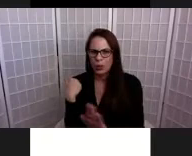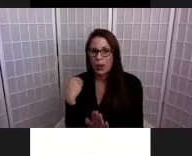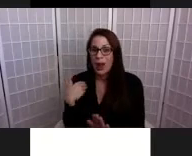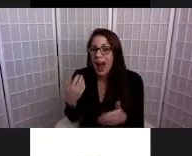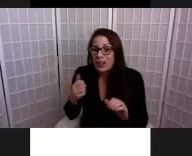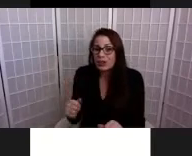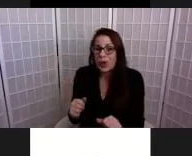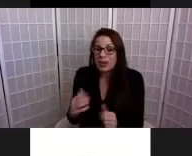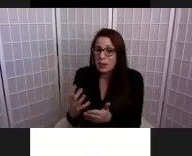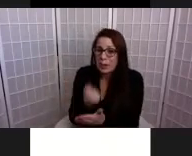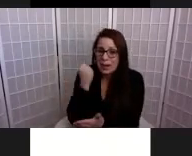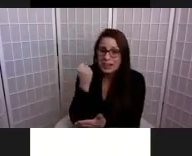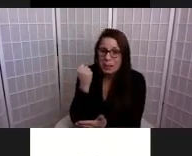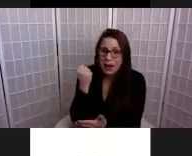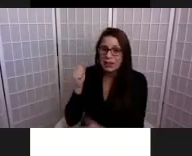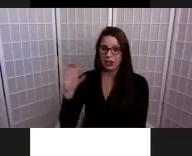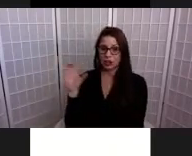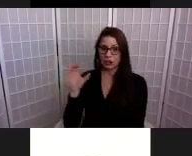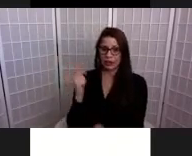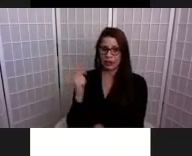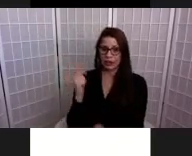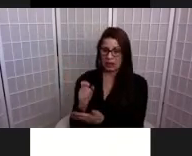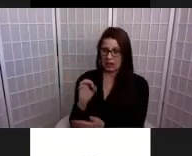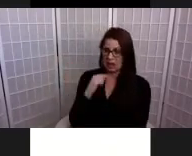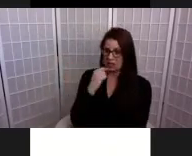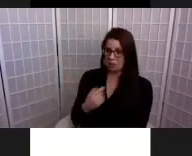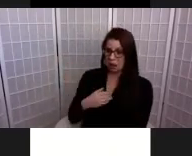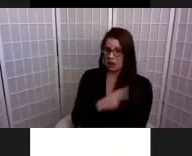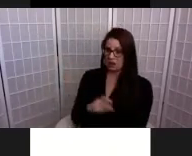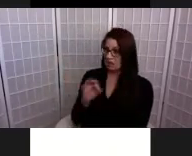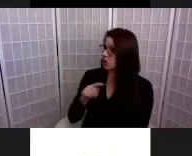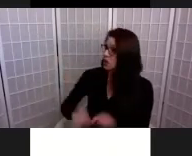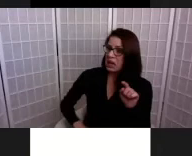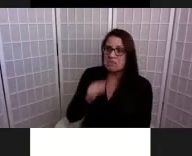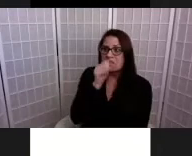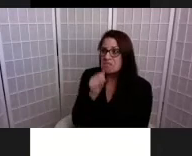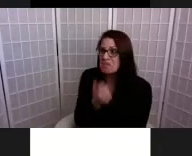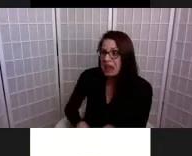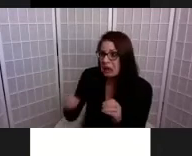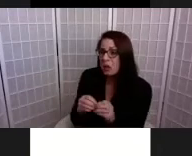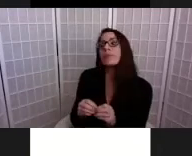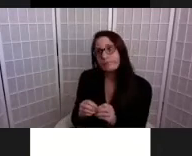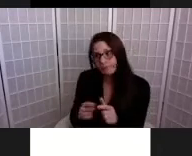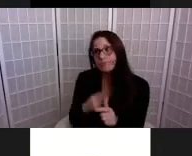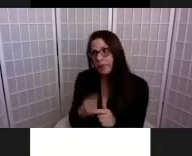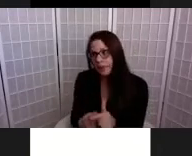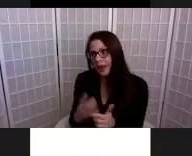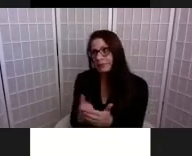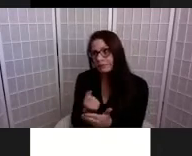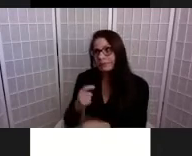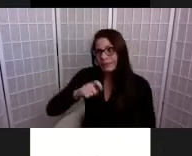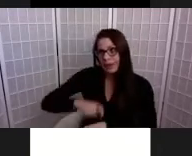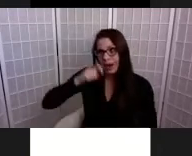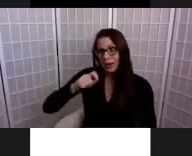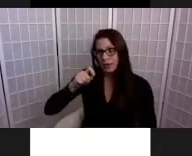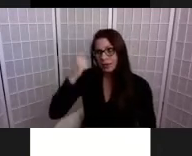and I tell patients when you can't live with it anymore, then it's time to think about surgery. Here's an x-ray on the